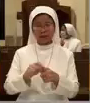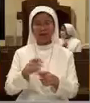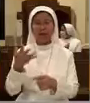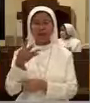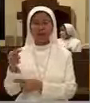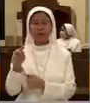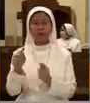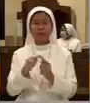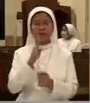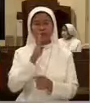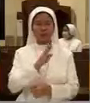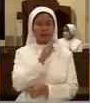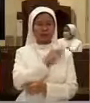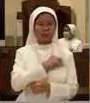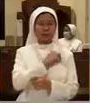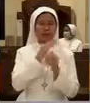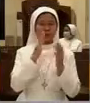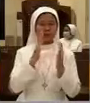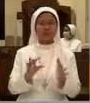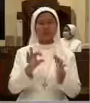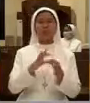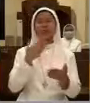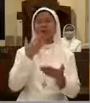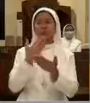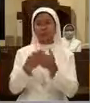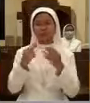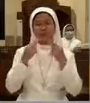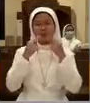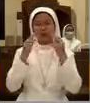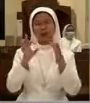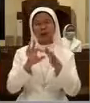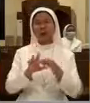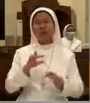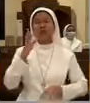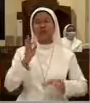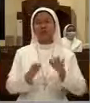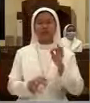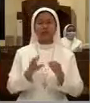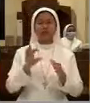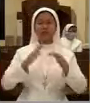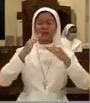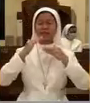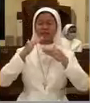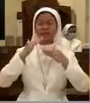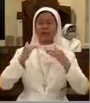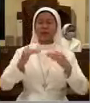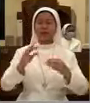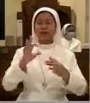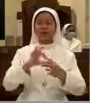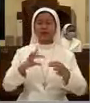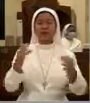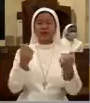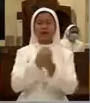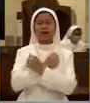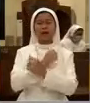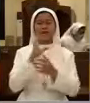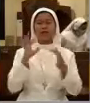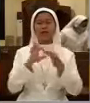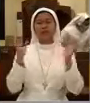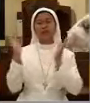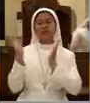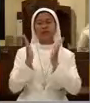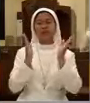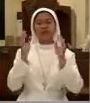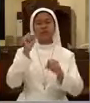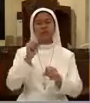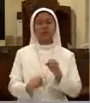be missionaries of the good news, of justice, of fairness, of love and service? So that when